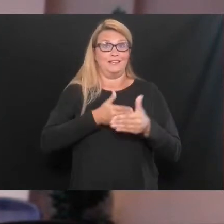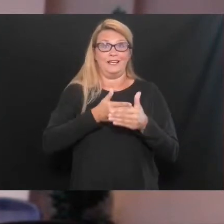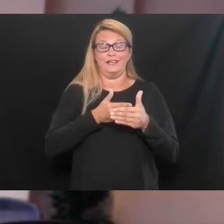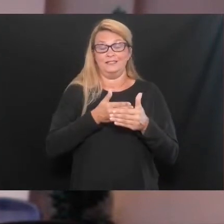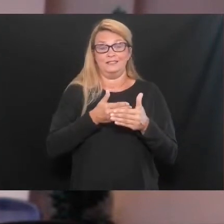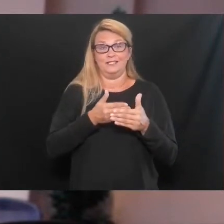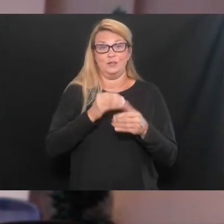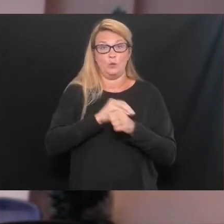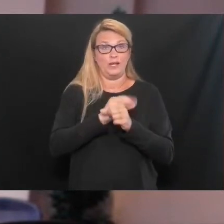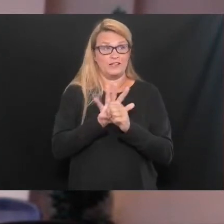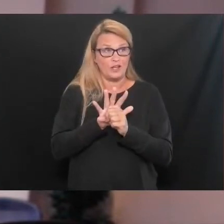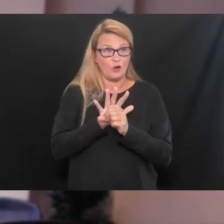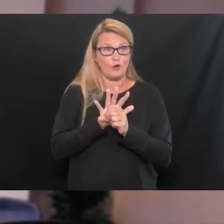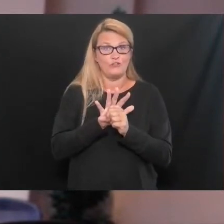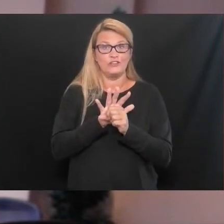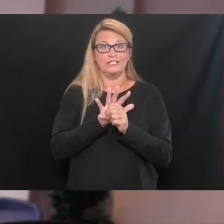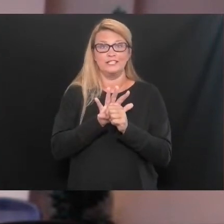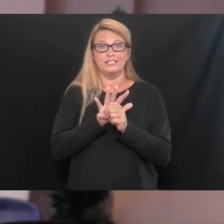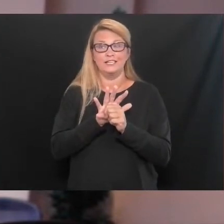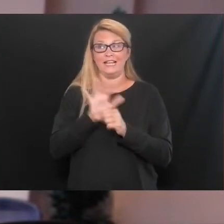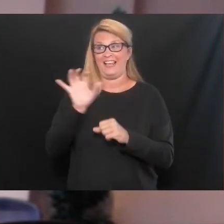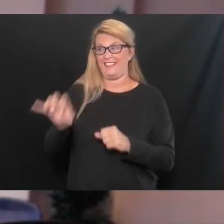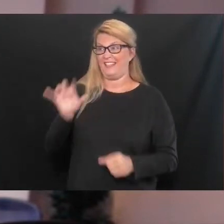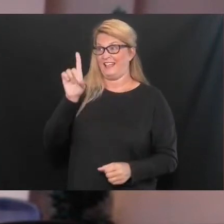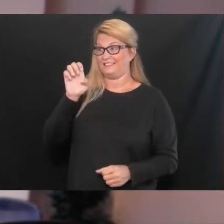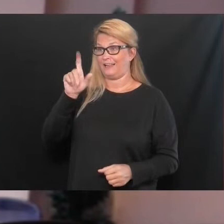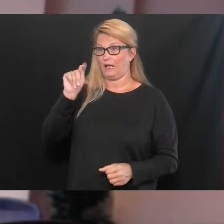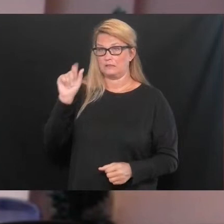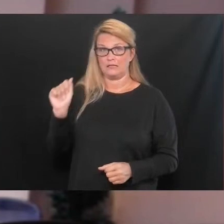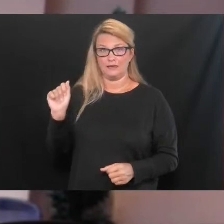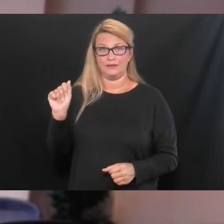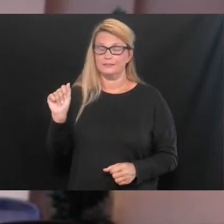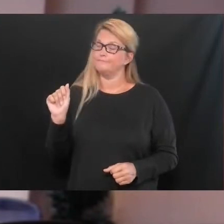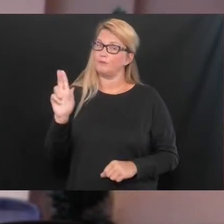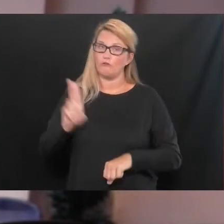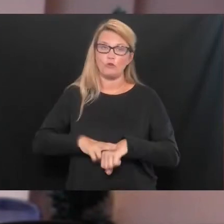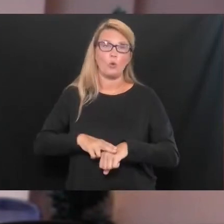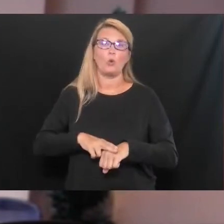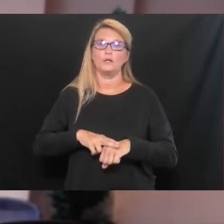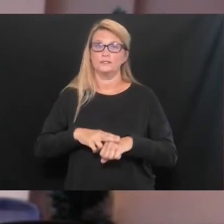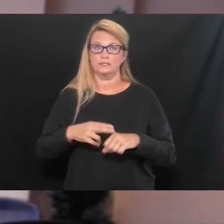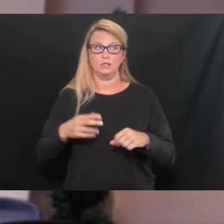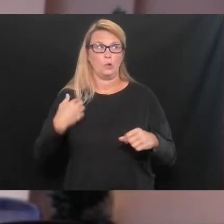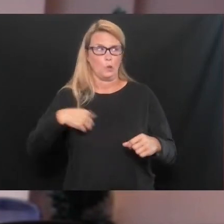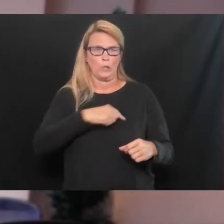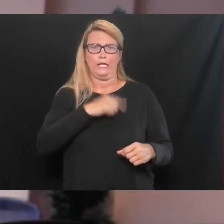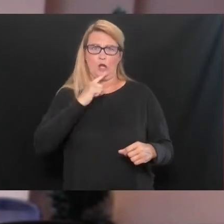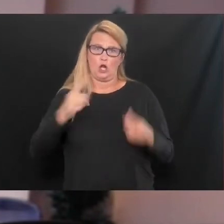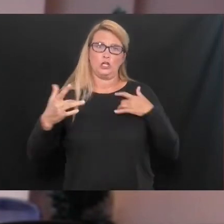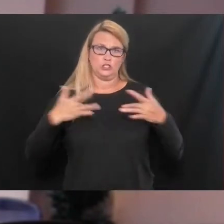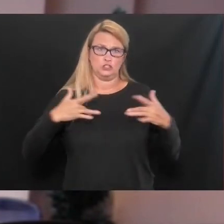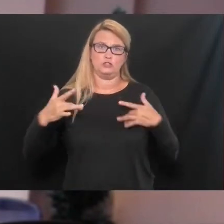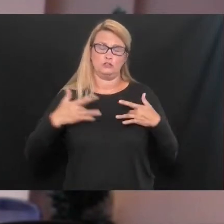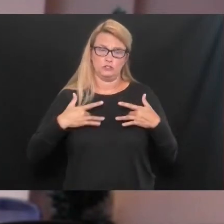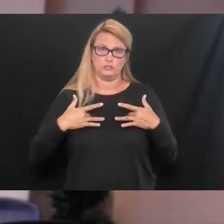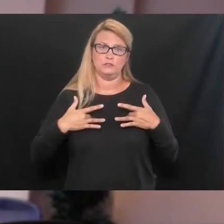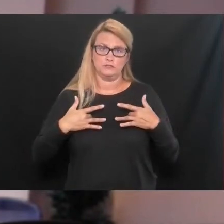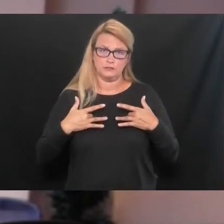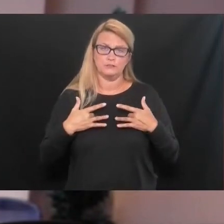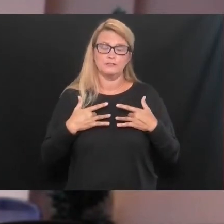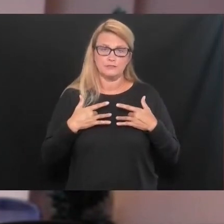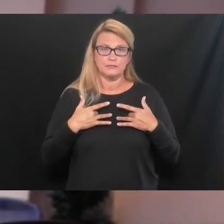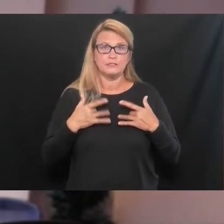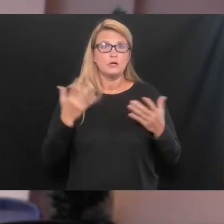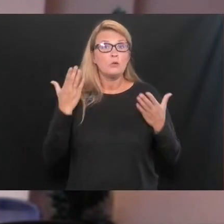with COVID-19, and particularly the Delta variant, of course, is having us all worried. And, we would